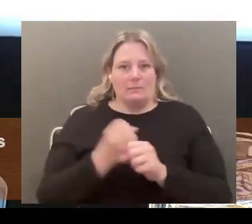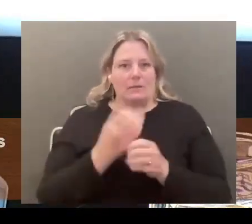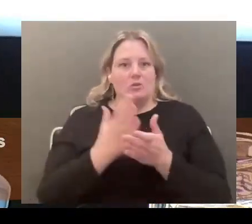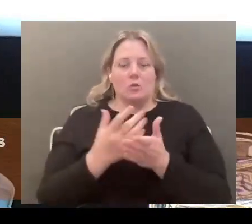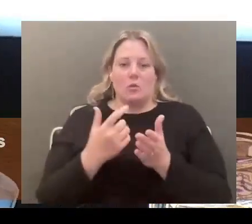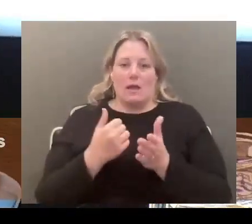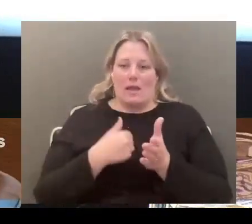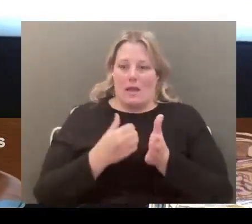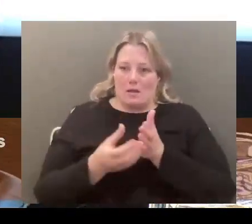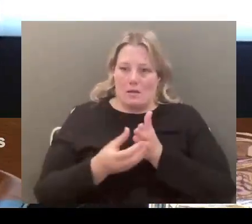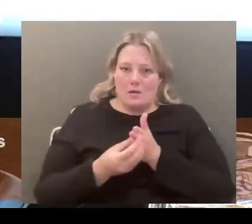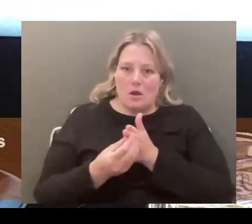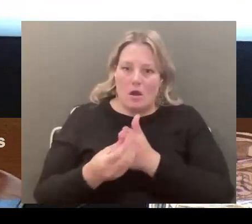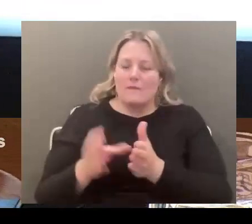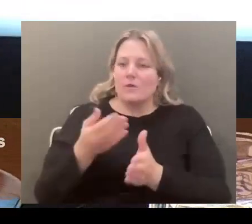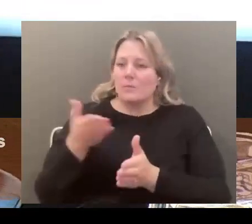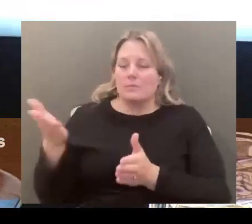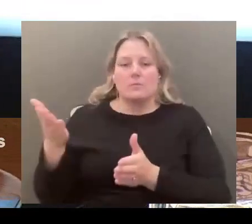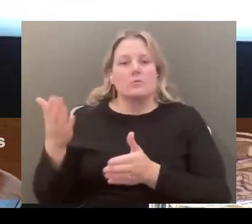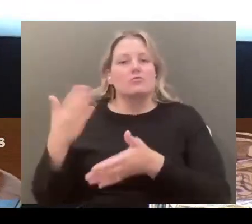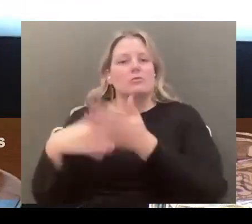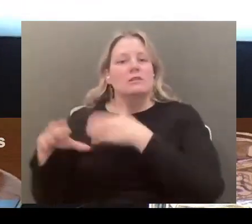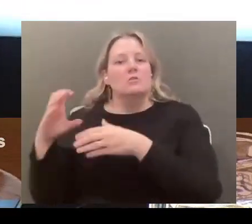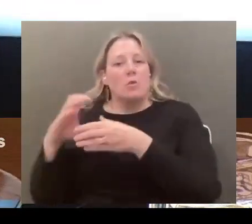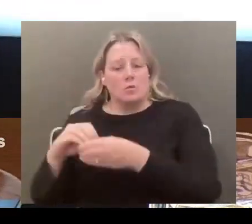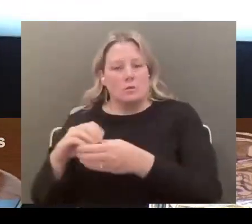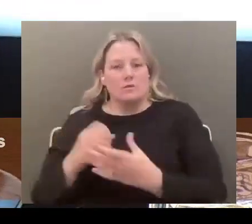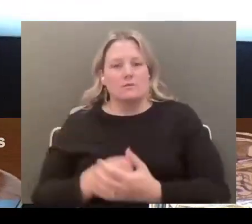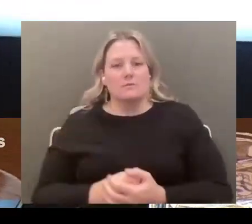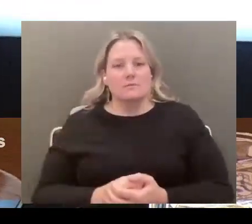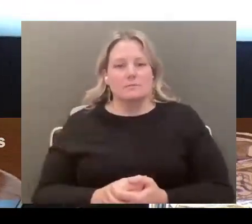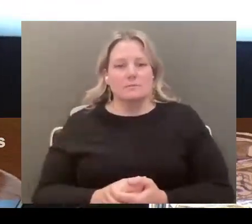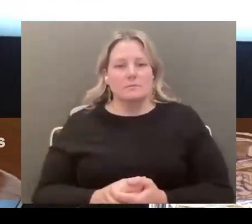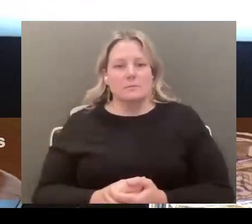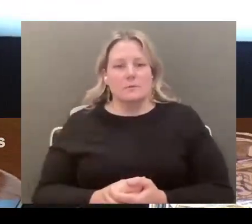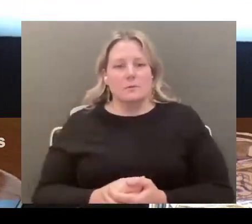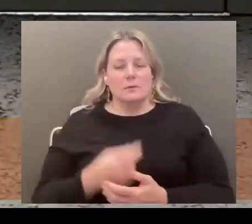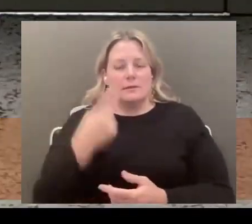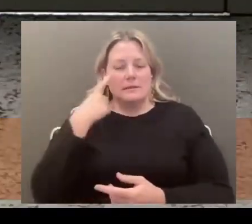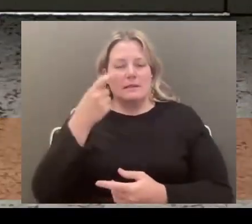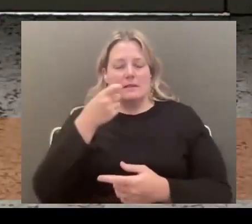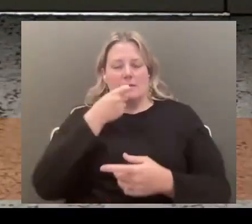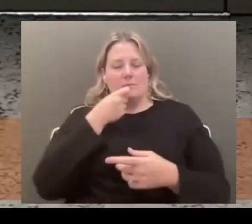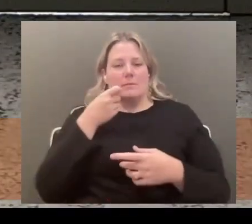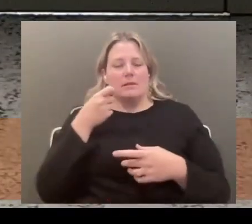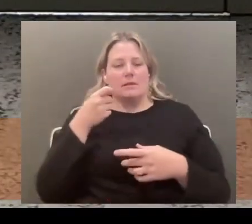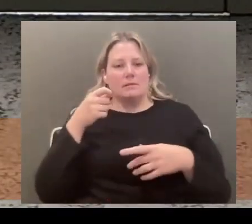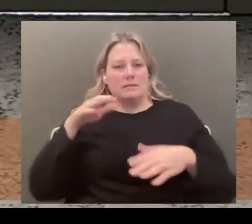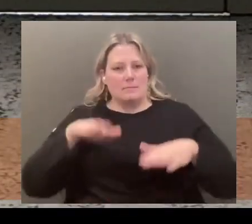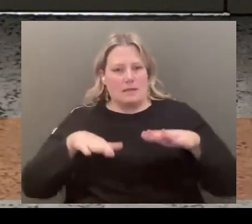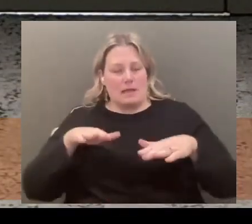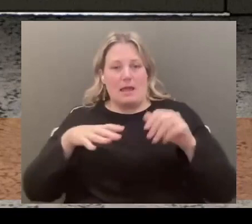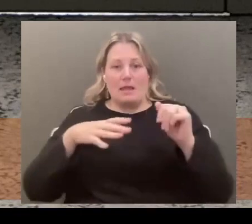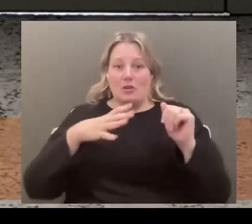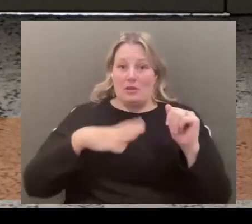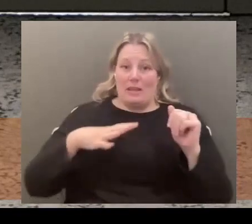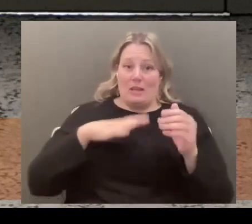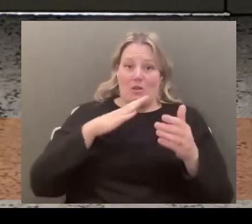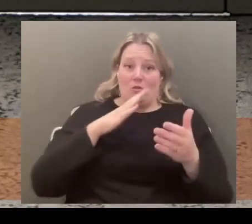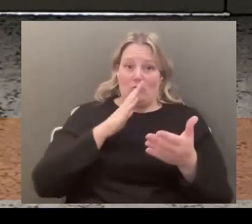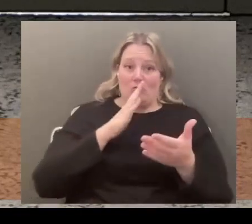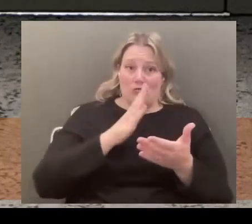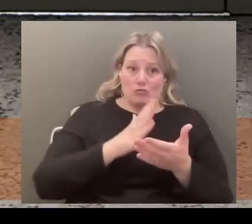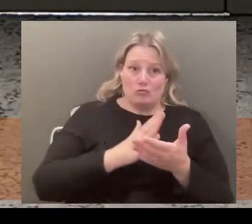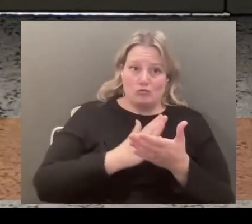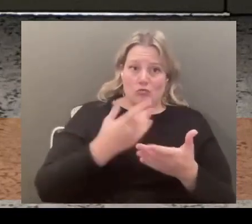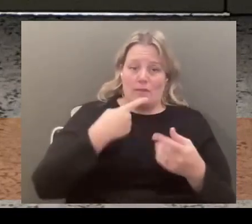There's clearly an information asymmetry here that it requires a truth-telling commission to extract this information.